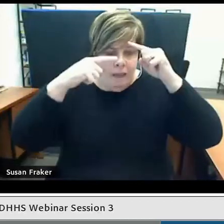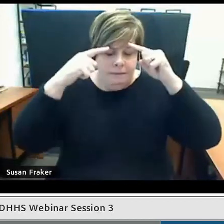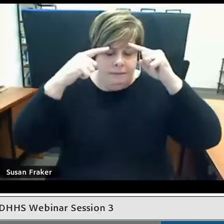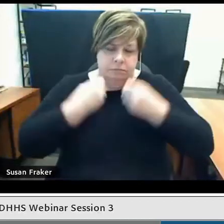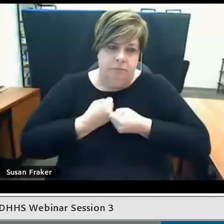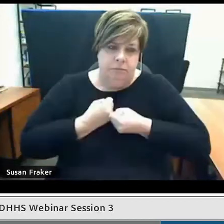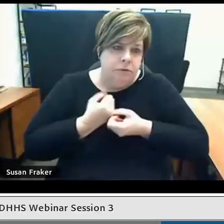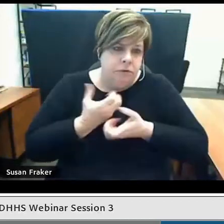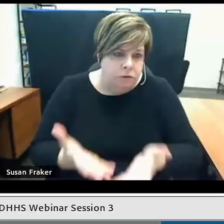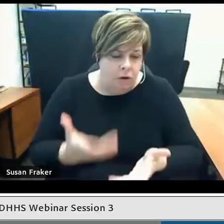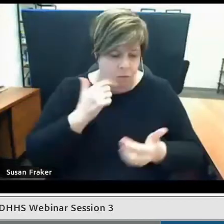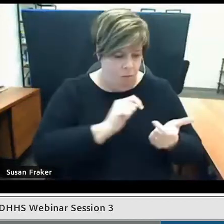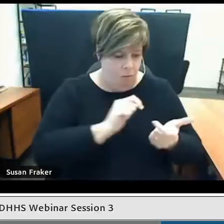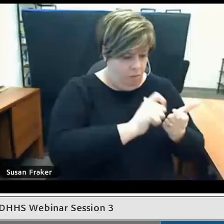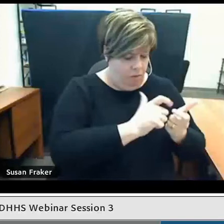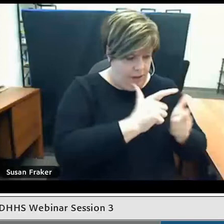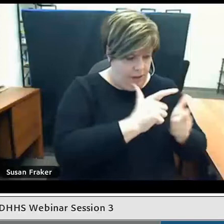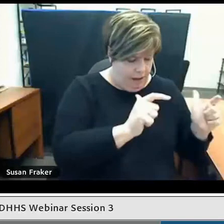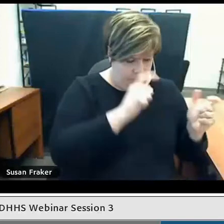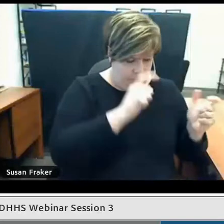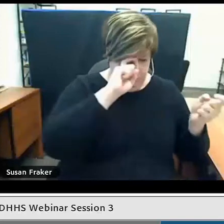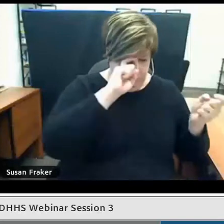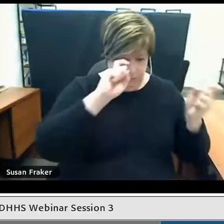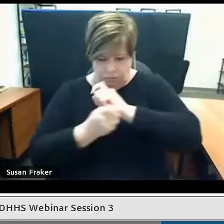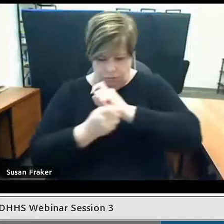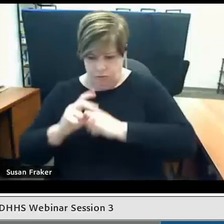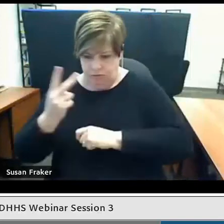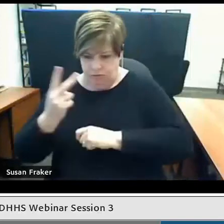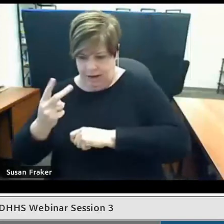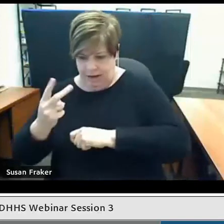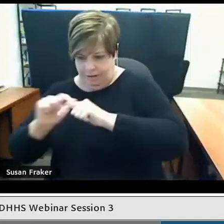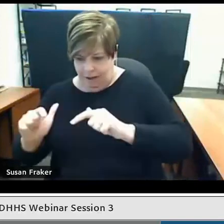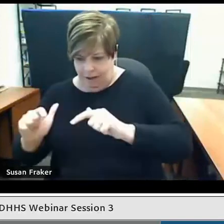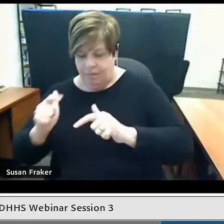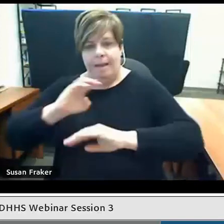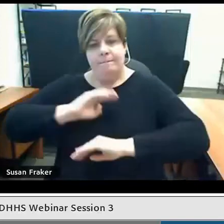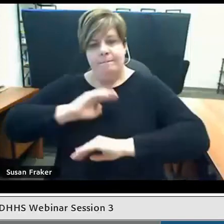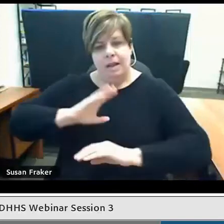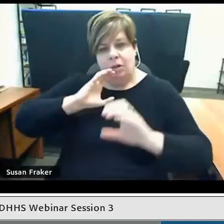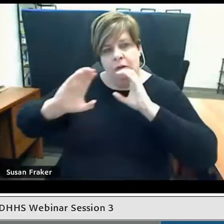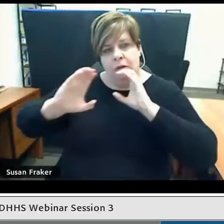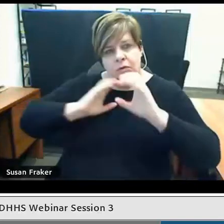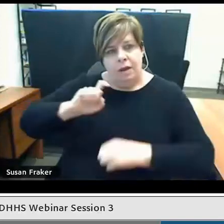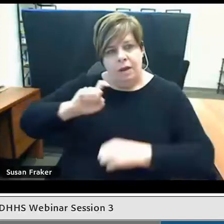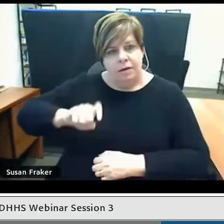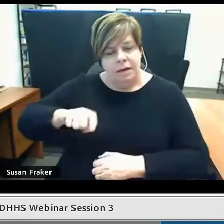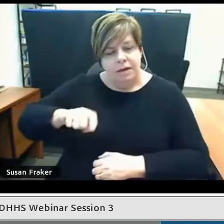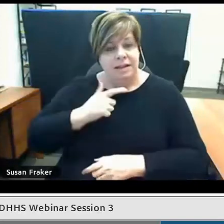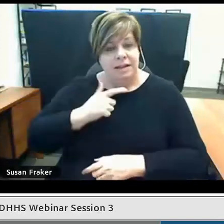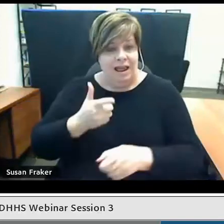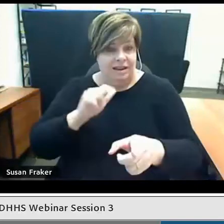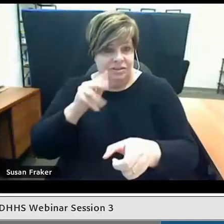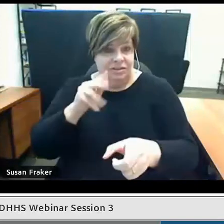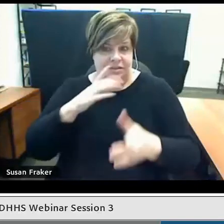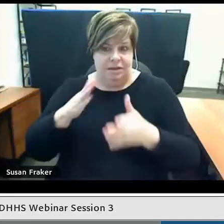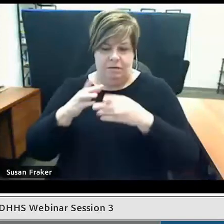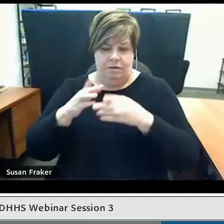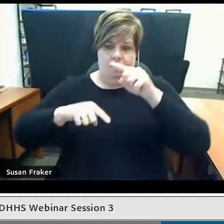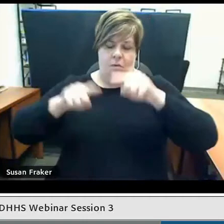one language and put it into another, and to meet the needs of individuals who have, like Jesse said, a wide range